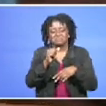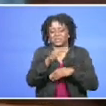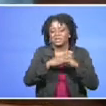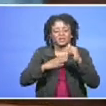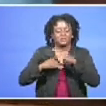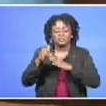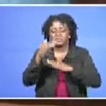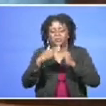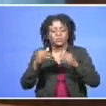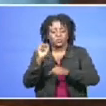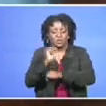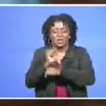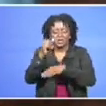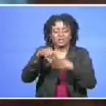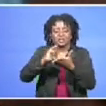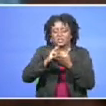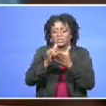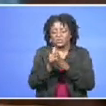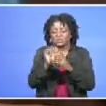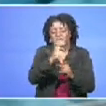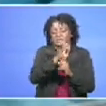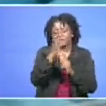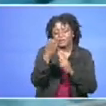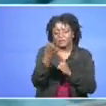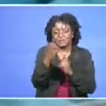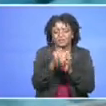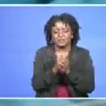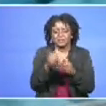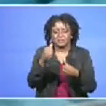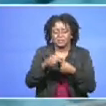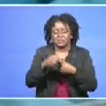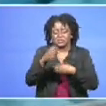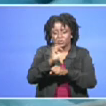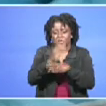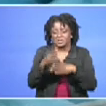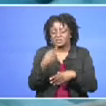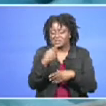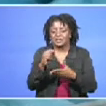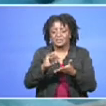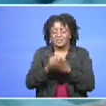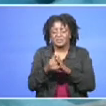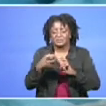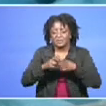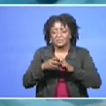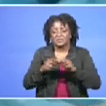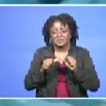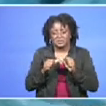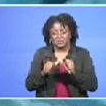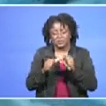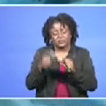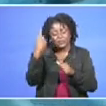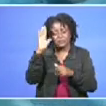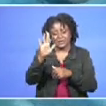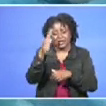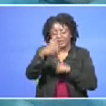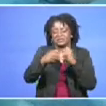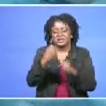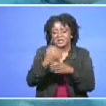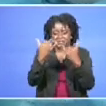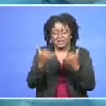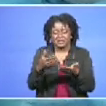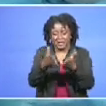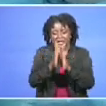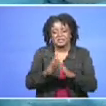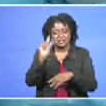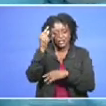to be working in those environments. Now, postal workers say these issues have been dragging on for at least 5 years now, and they're calling